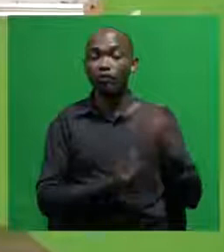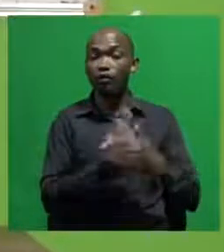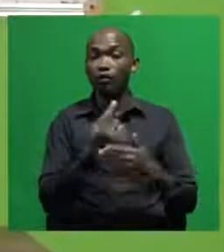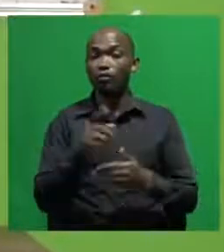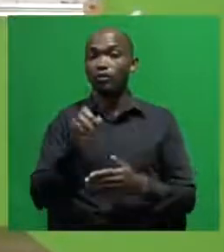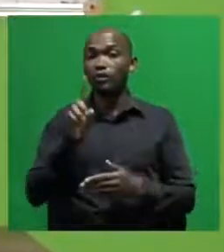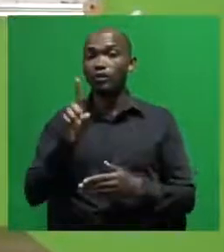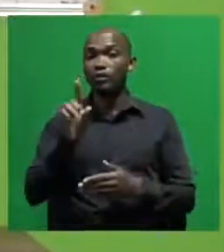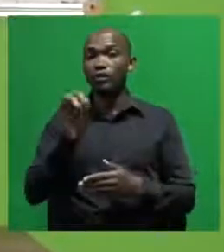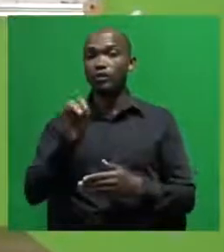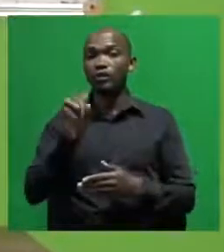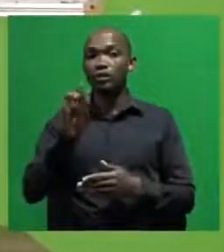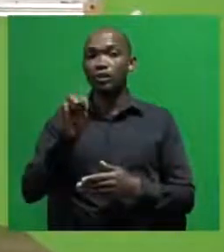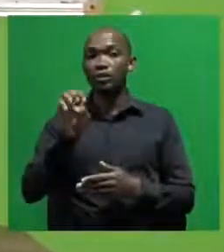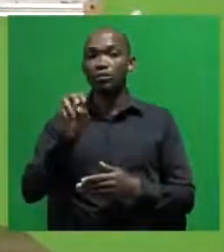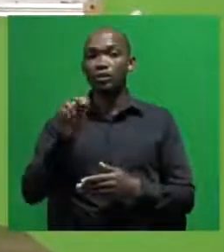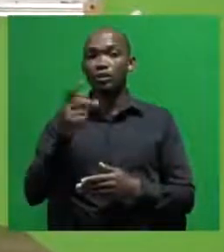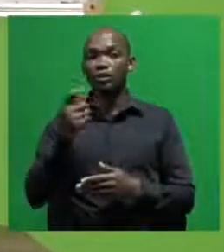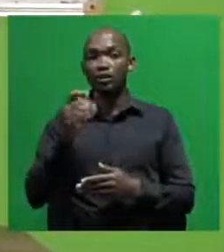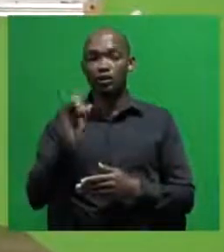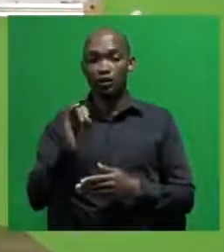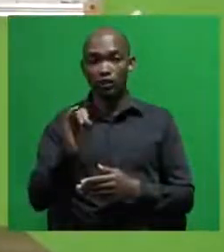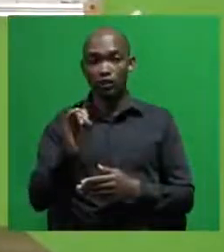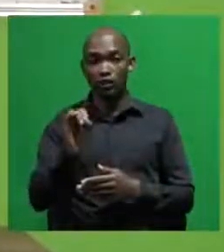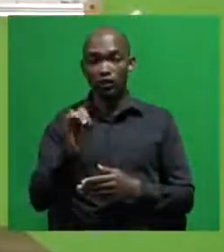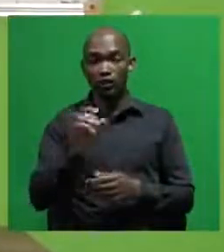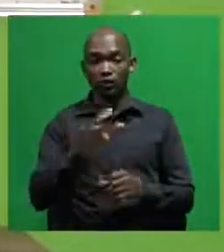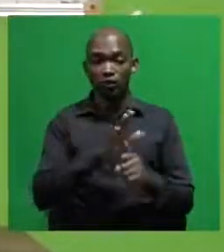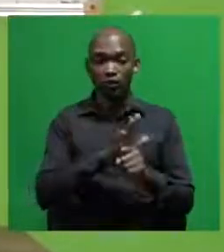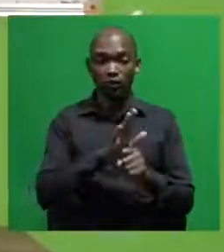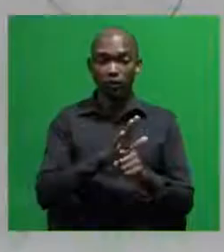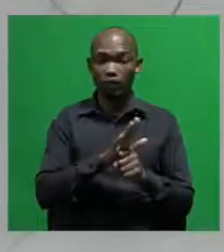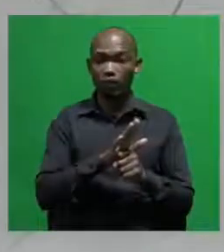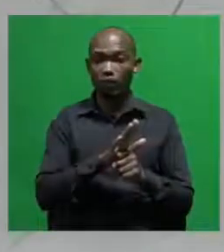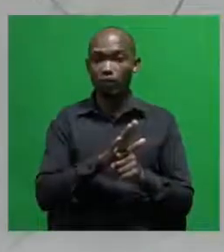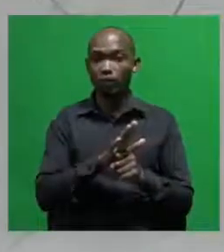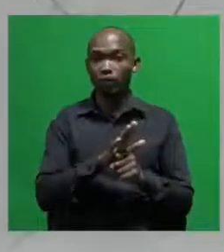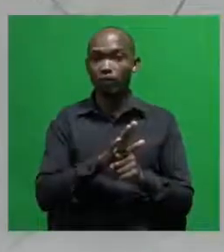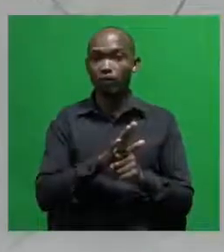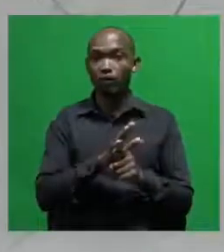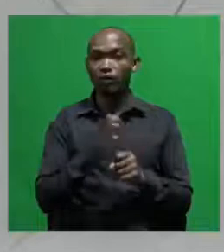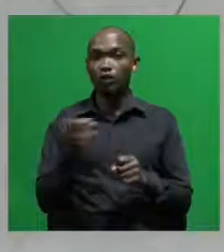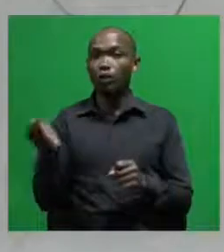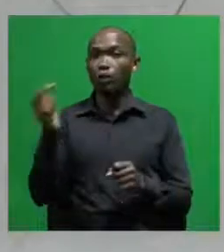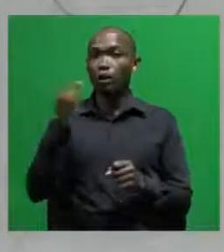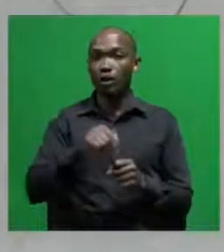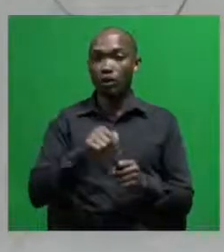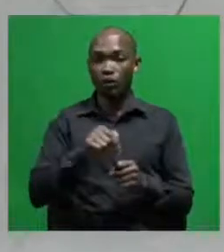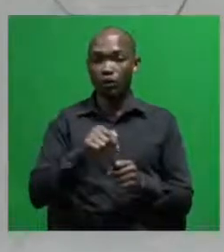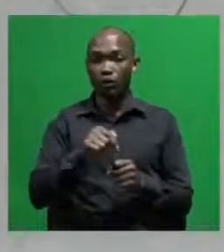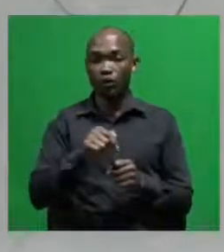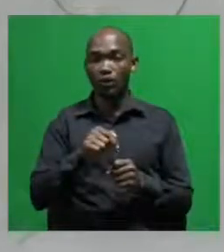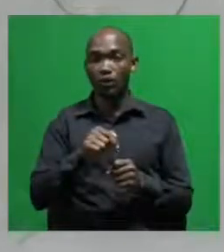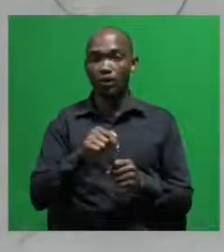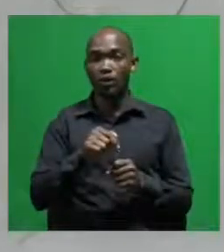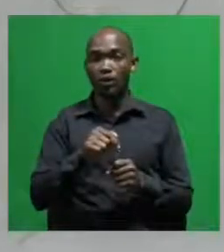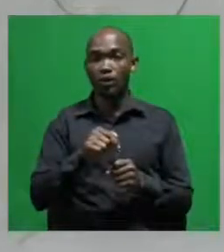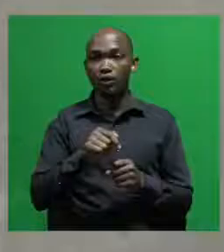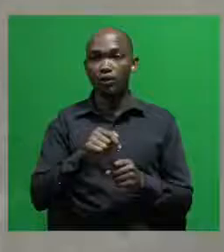dimension, we have the radius, but the volume of the sphere, we are coming to the